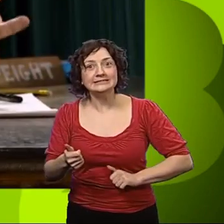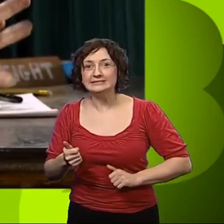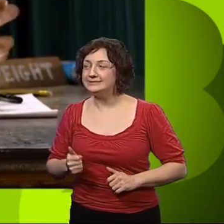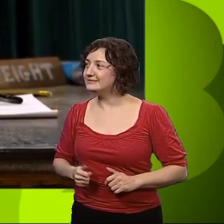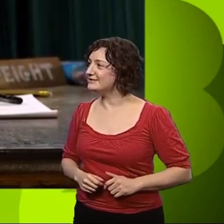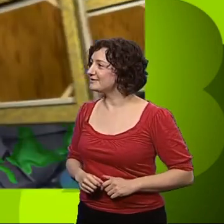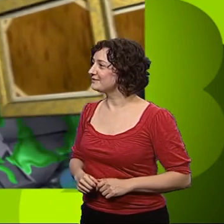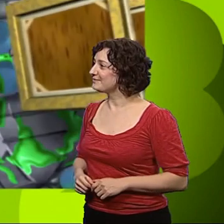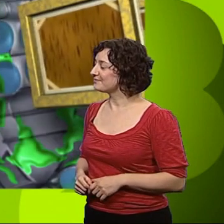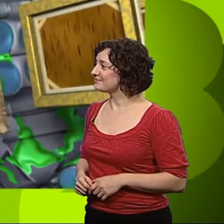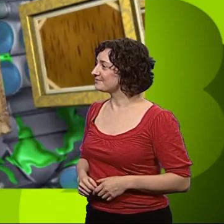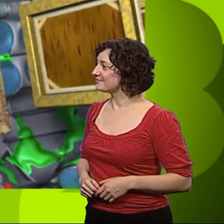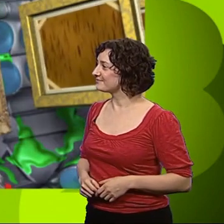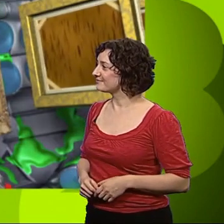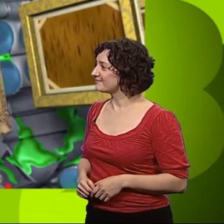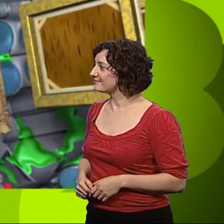Next!